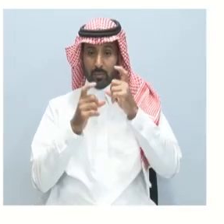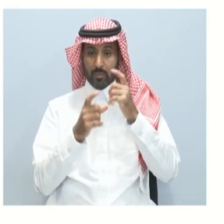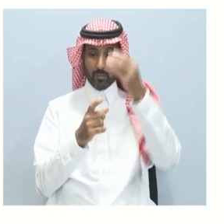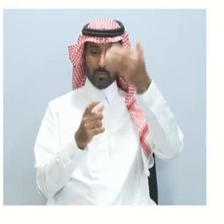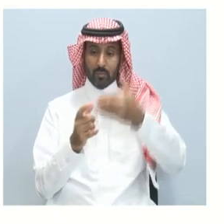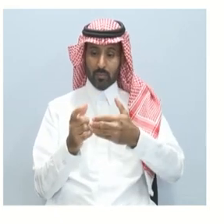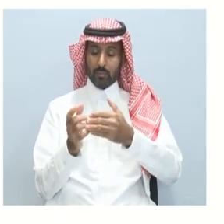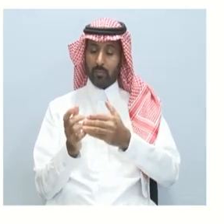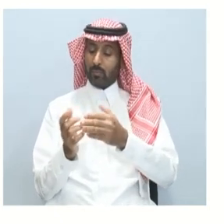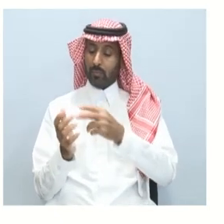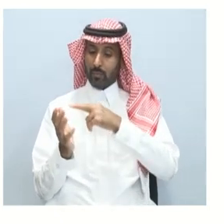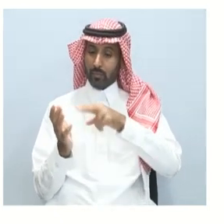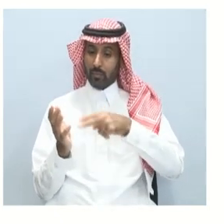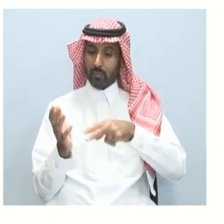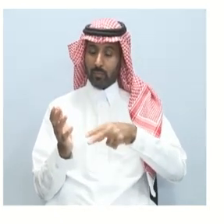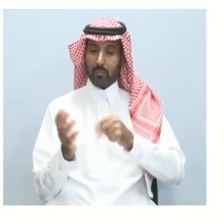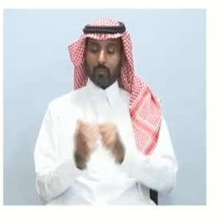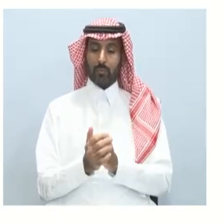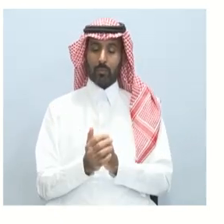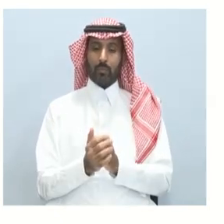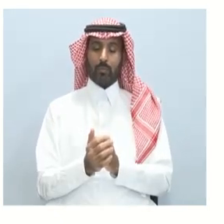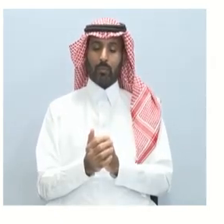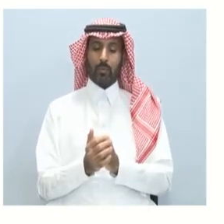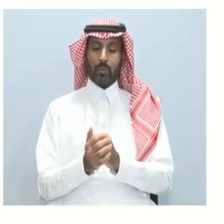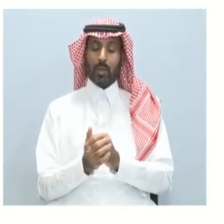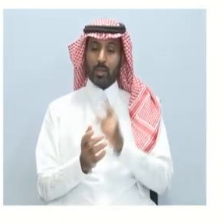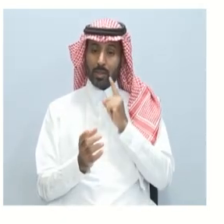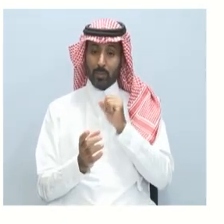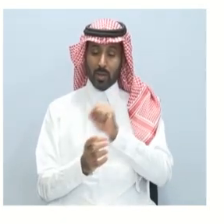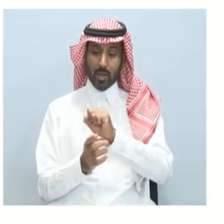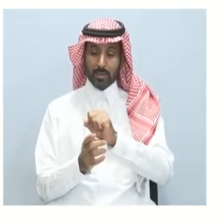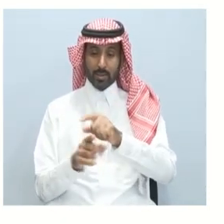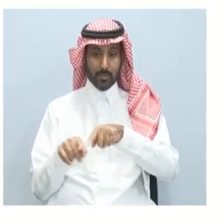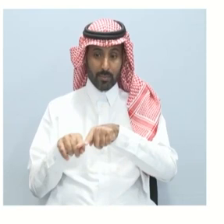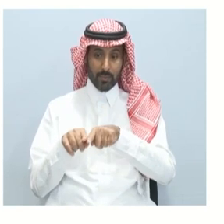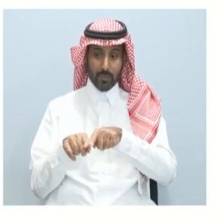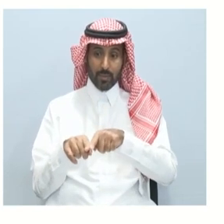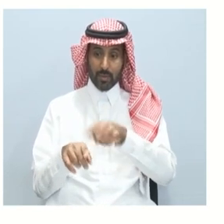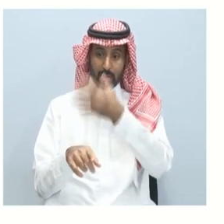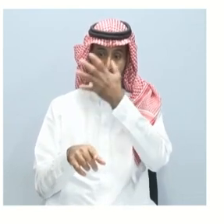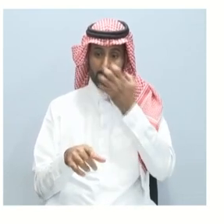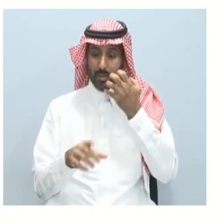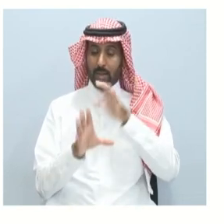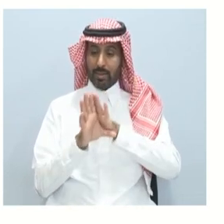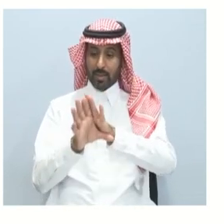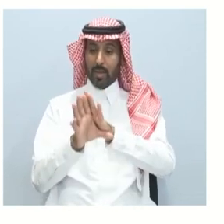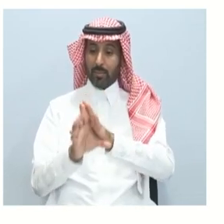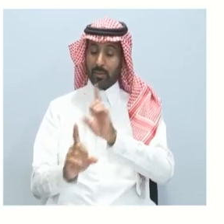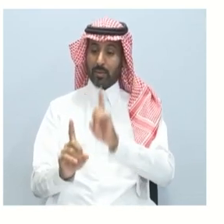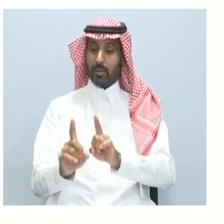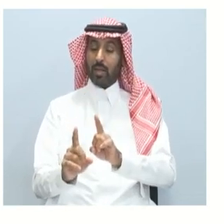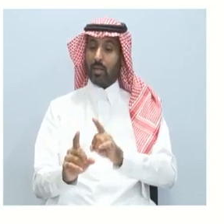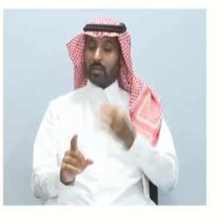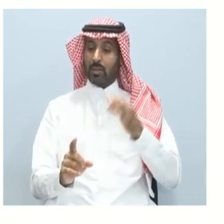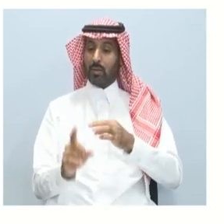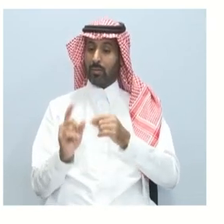So the paragraph shows that we have here this kind of special relationship in which animals depend upon and